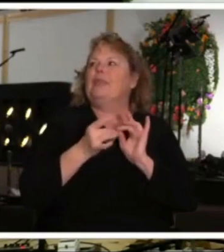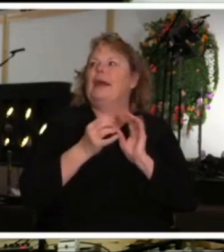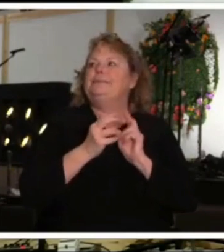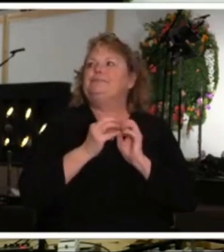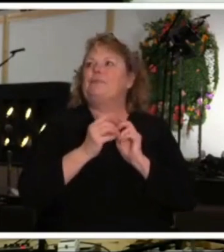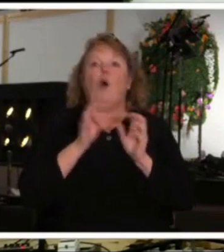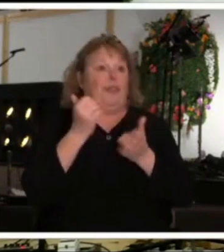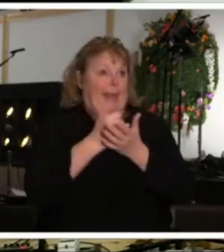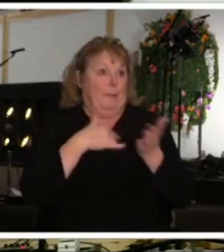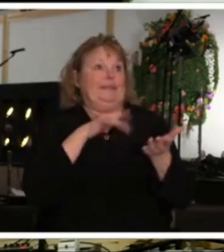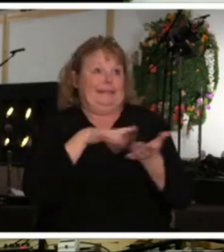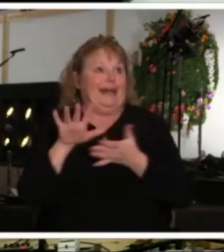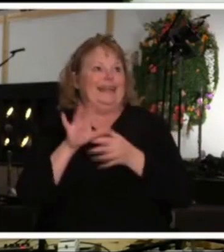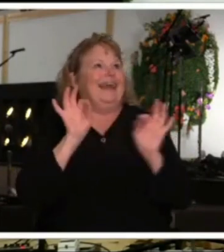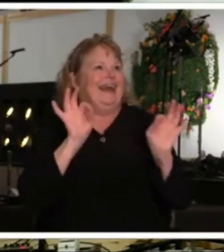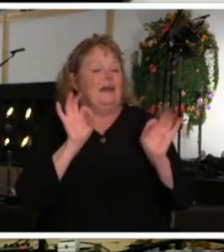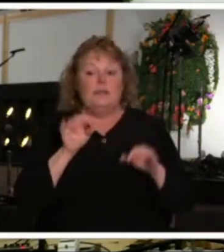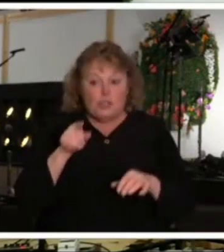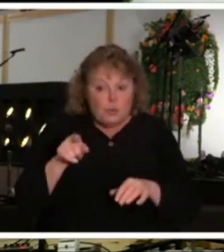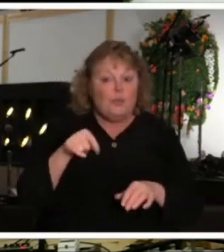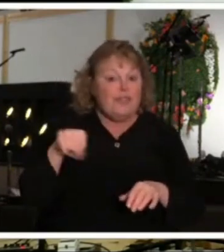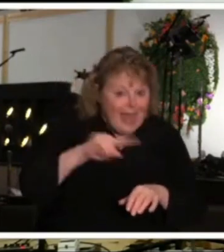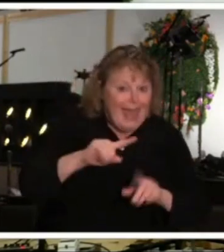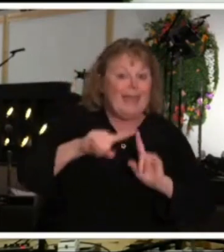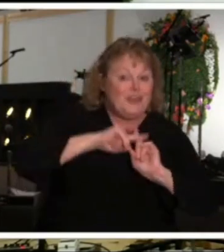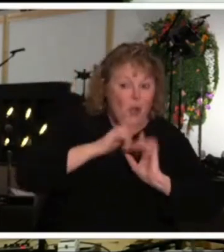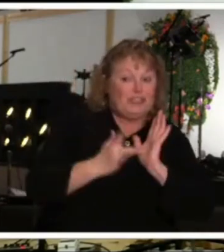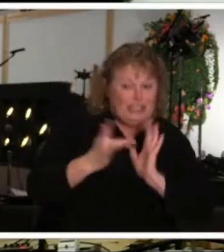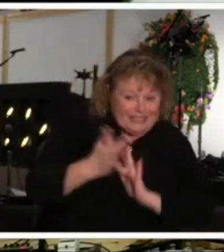Well, they help me study. Do they know Jesus?